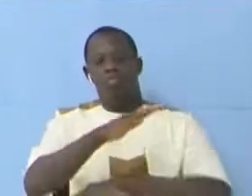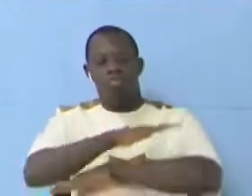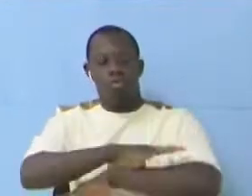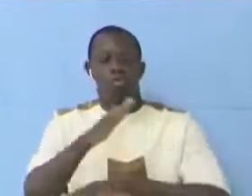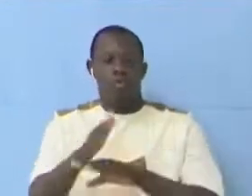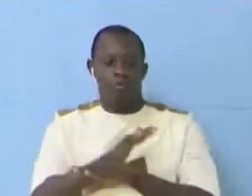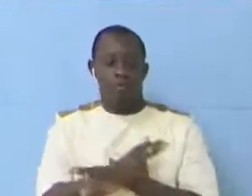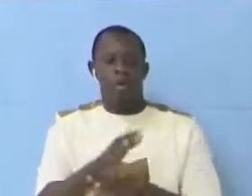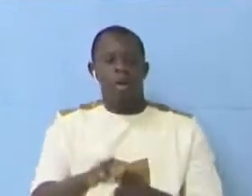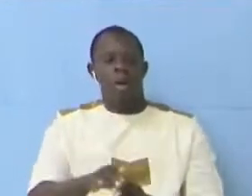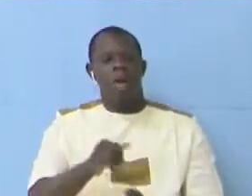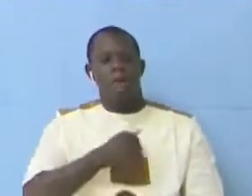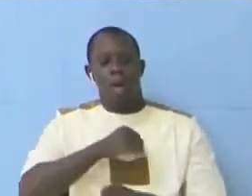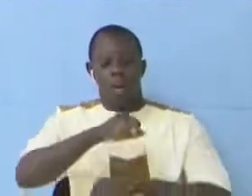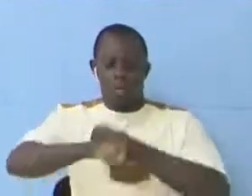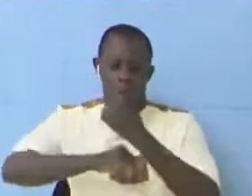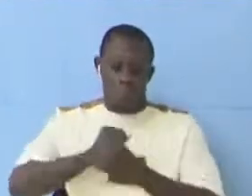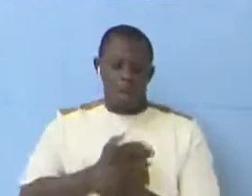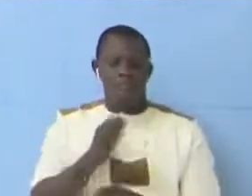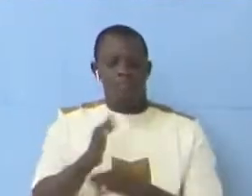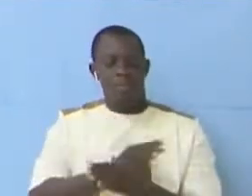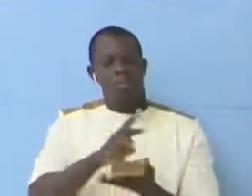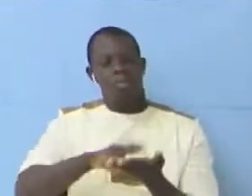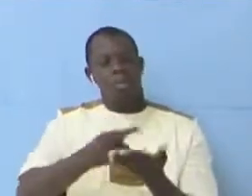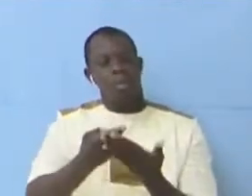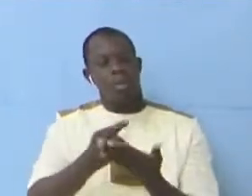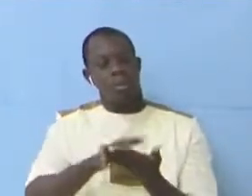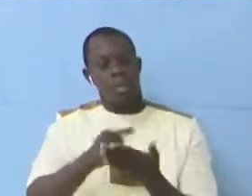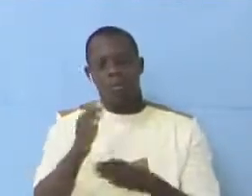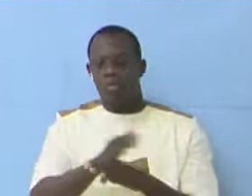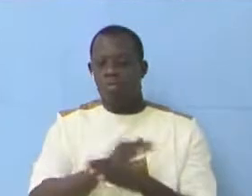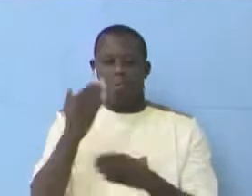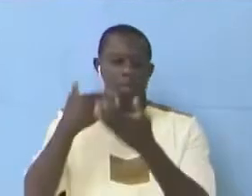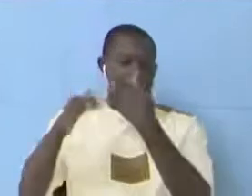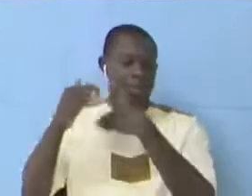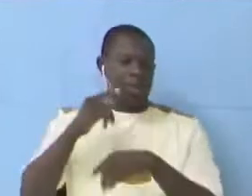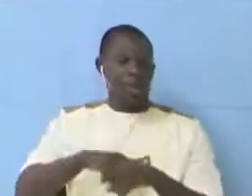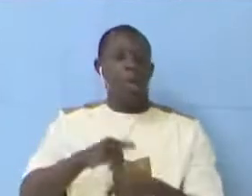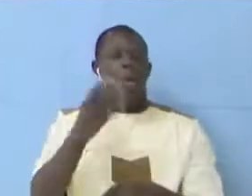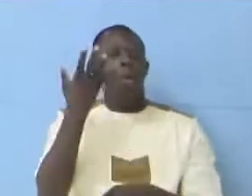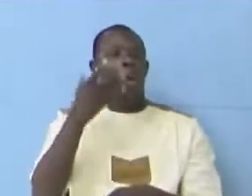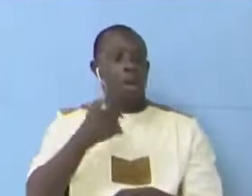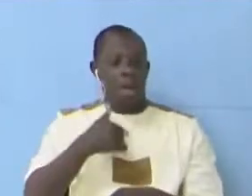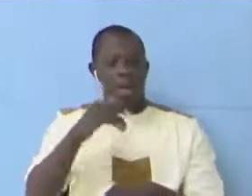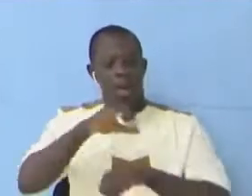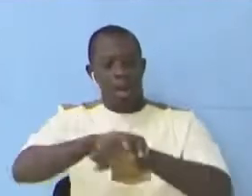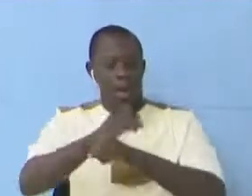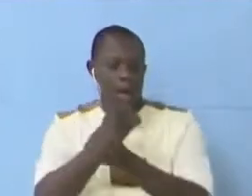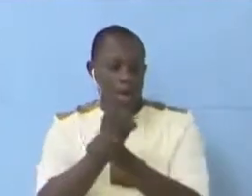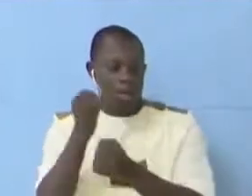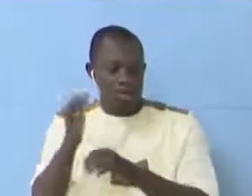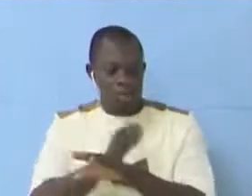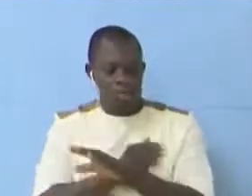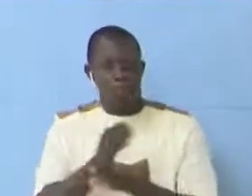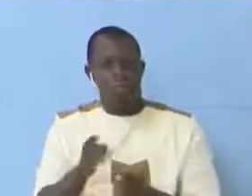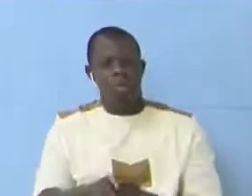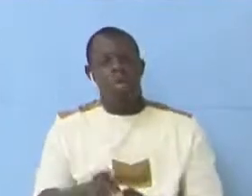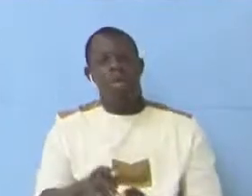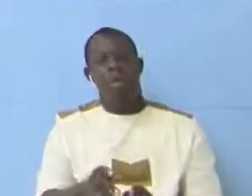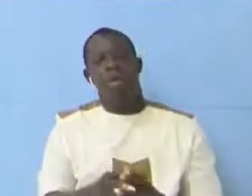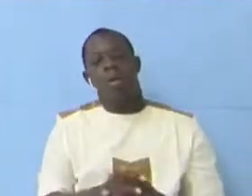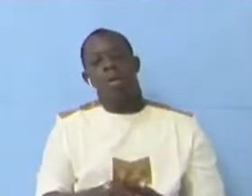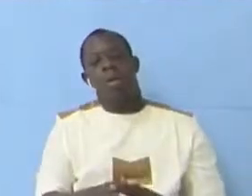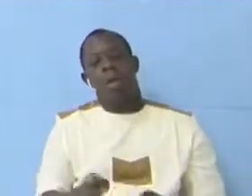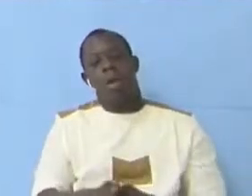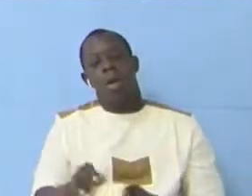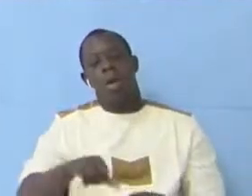na jàng. My wife was renting at the time I was arrested. Suma jabar mu ngi doon luyaas si jamono bi nga xam ne ma jàppoon. For